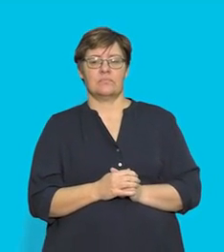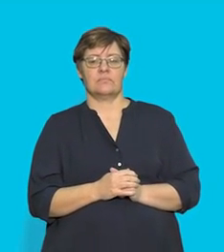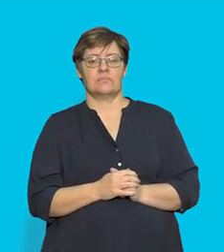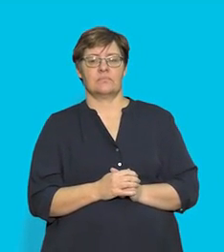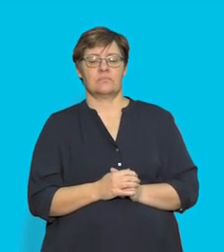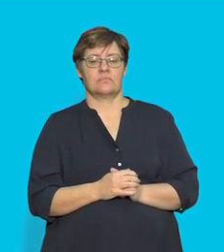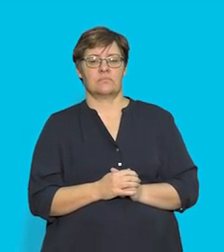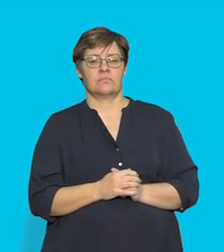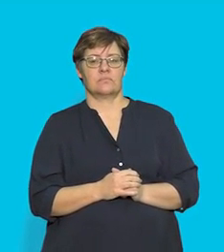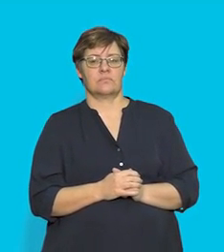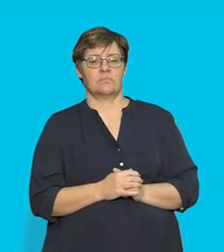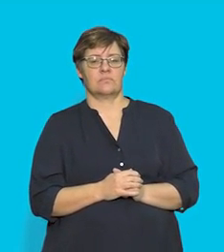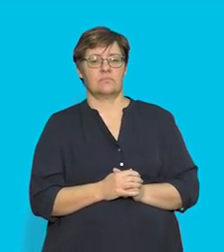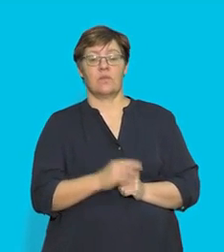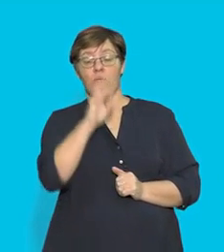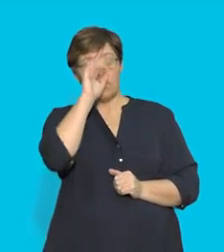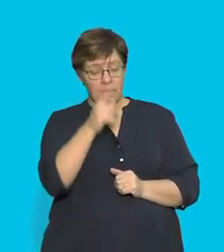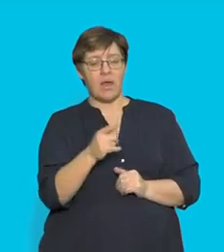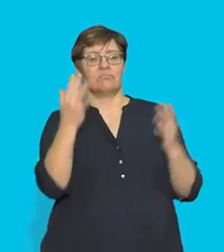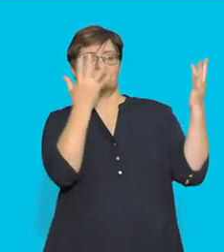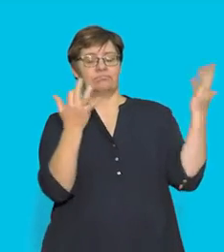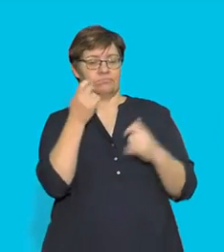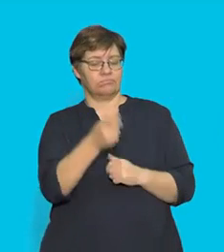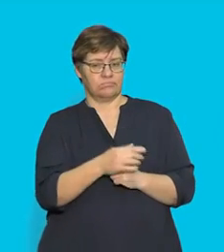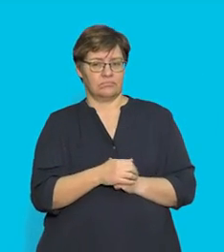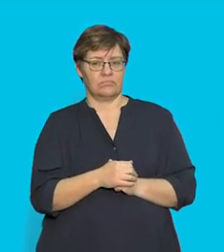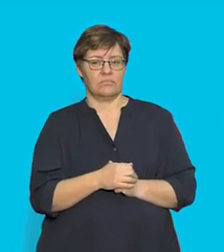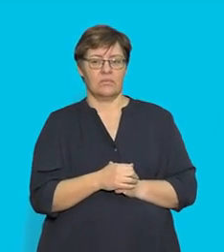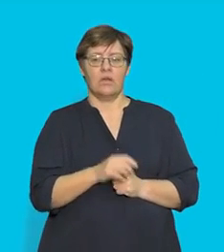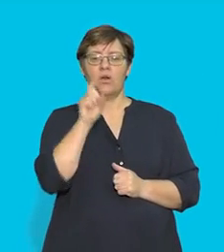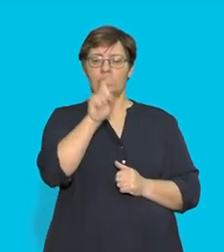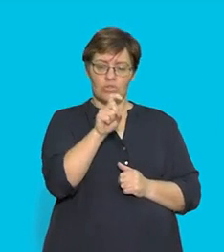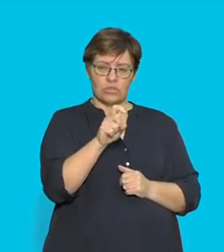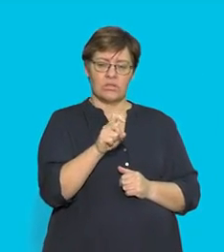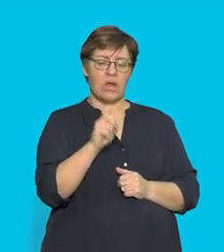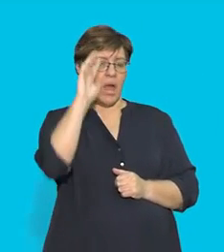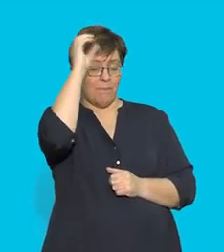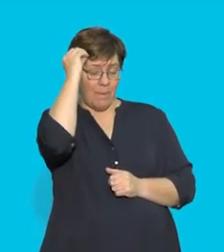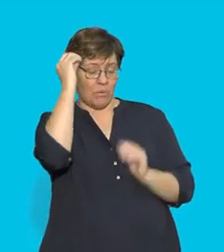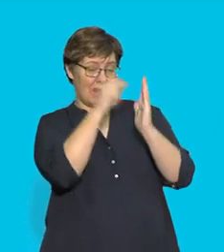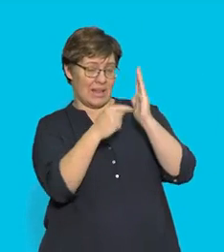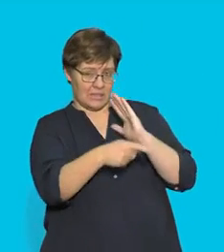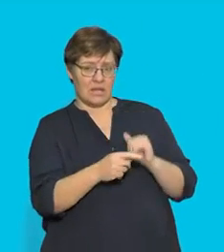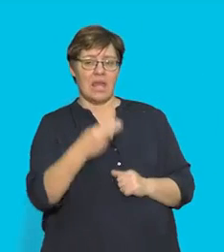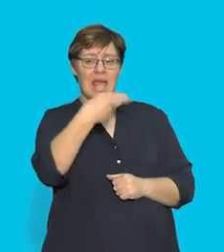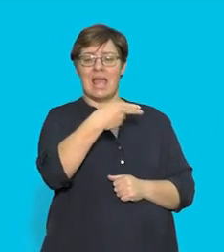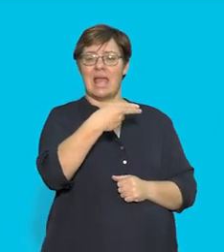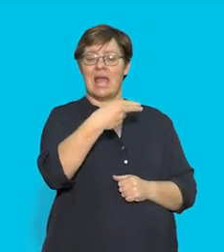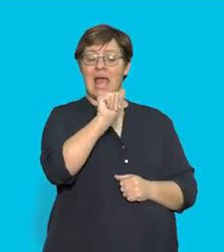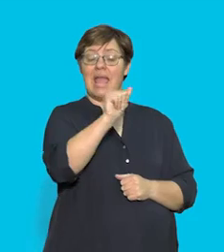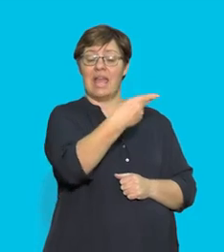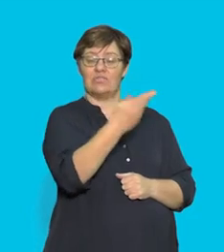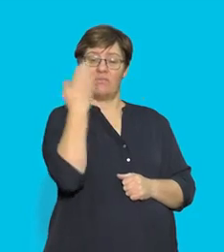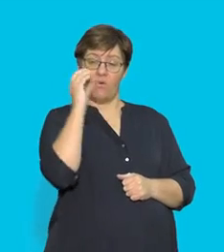equation. That's where we were at, and remember we had calculated, we should have this in the memory of our calculator. We calculated AH